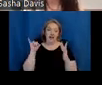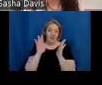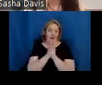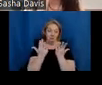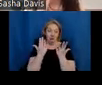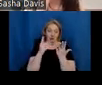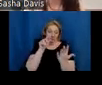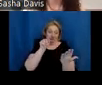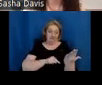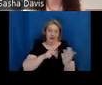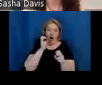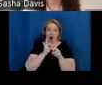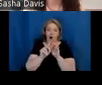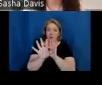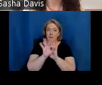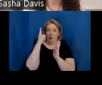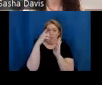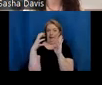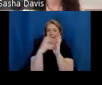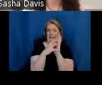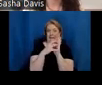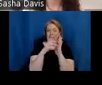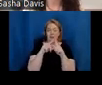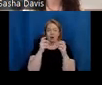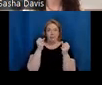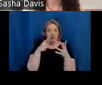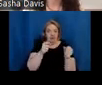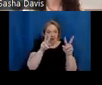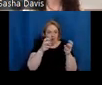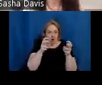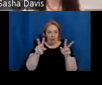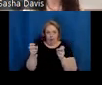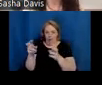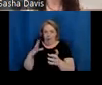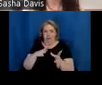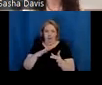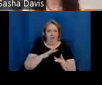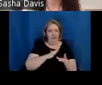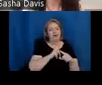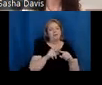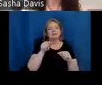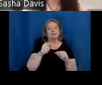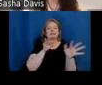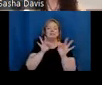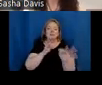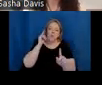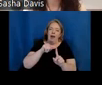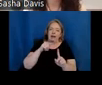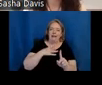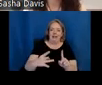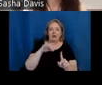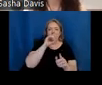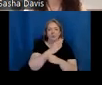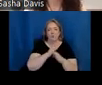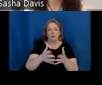book. It's hard to choose just one, but I think this one is particularly helpful for understanding why he loves wood so much. He